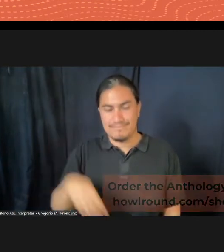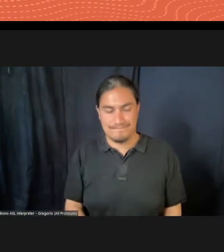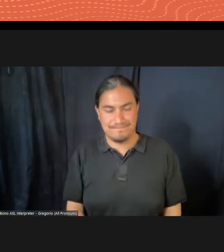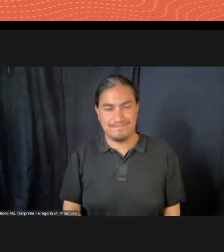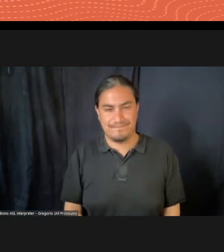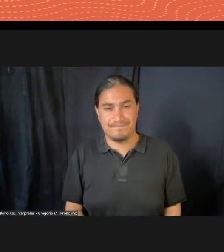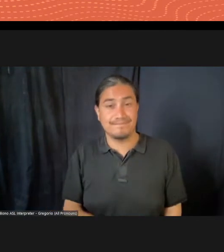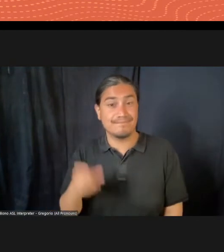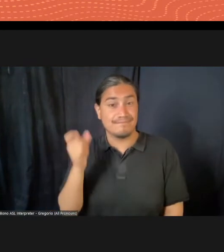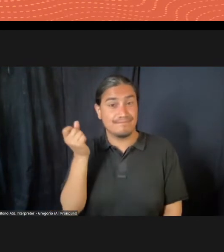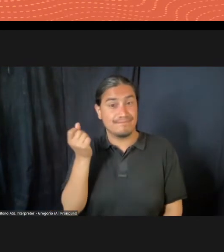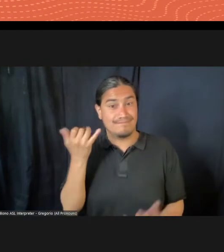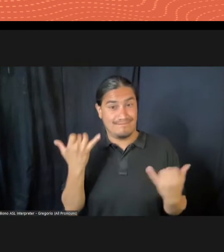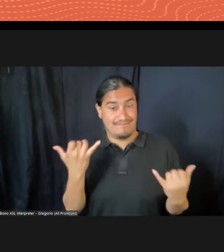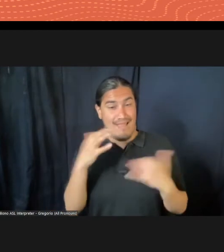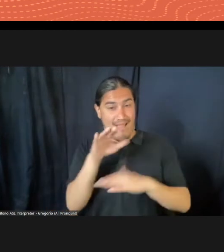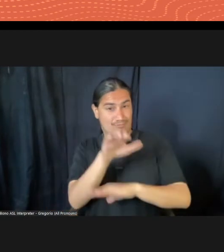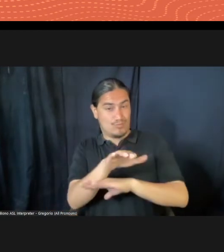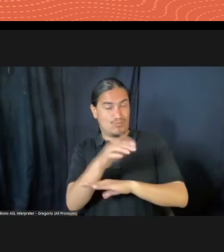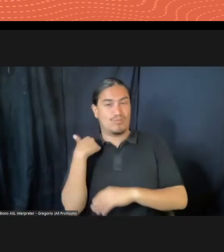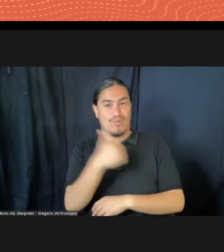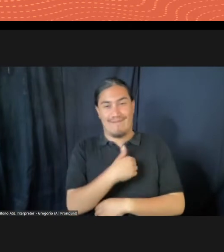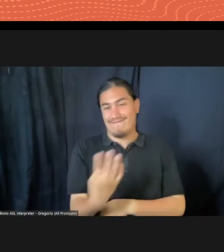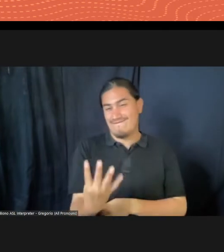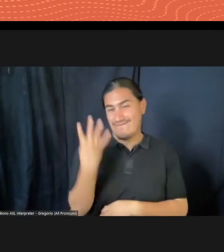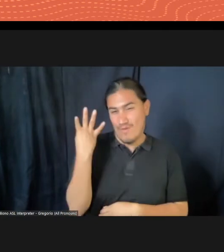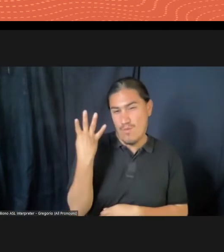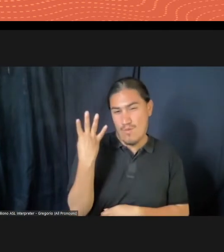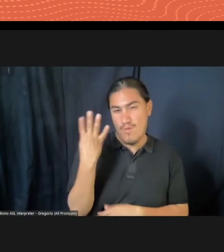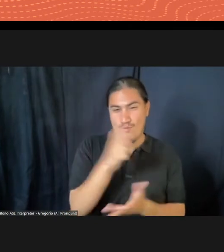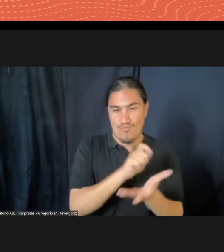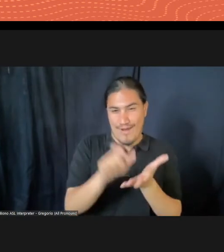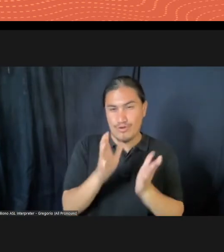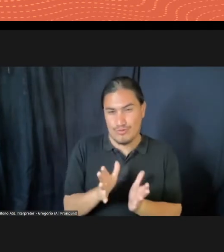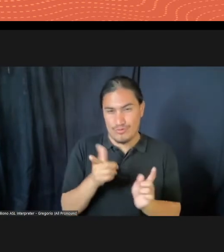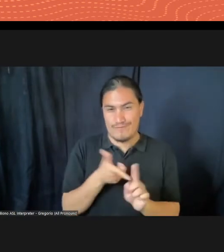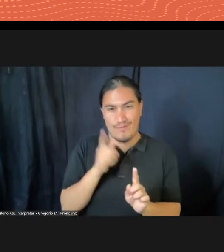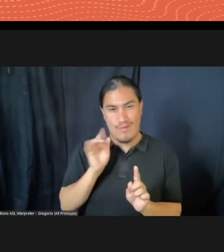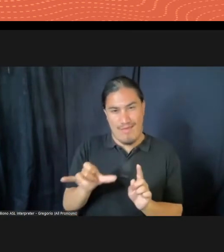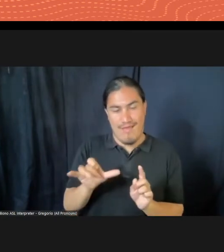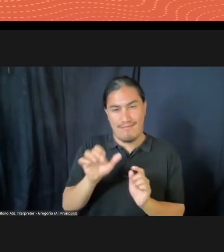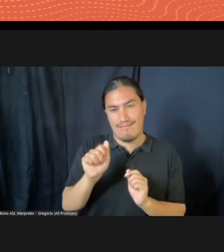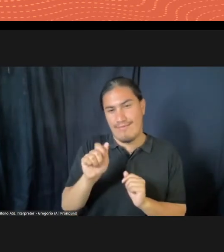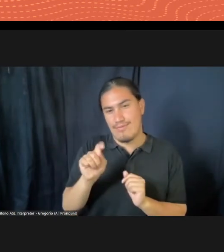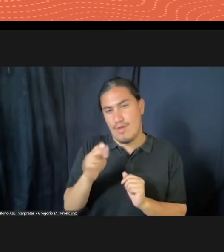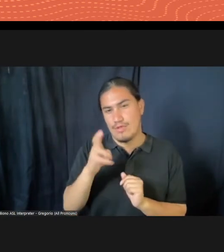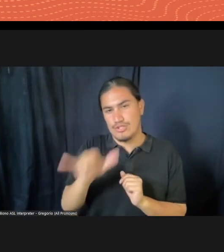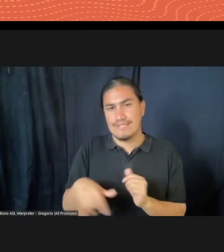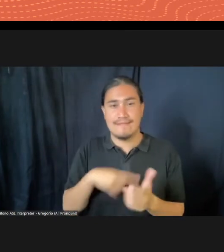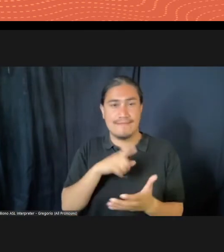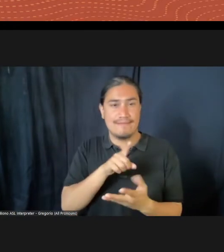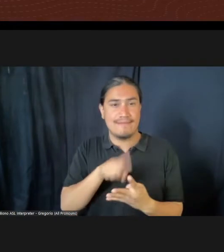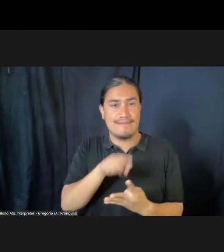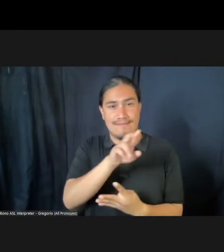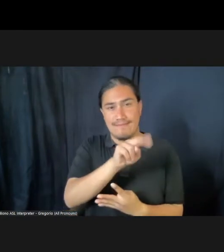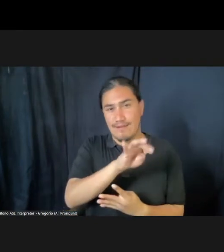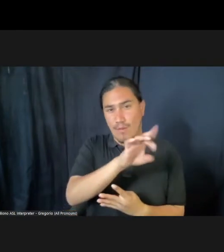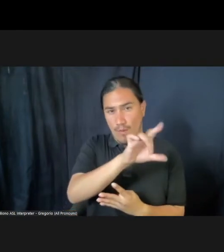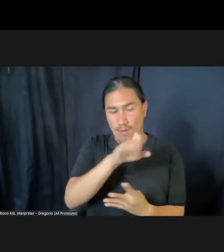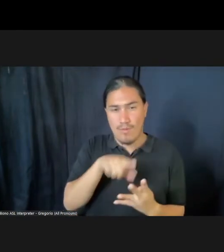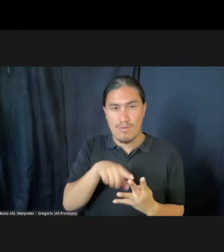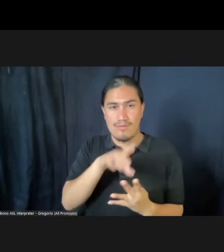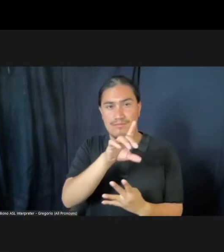This afternoon, we're joined by 4 anthology contributors, Nicole Brewer, Will Davis,